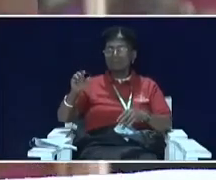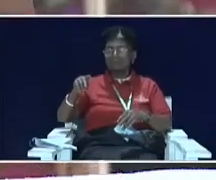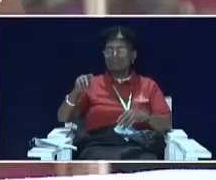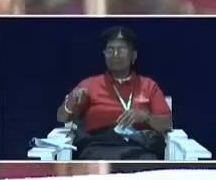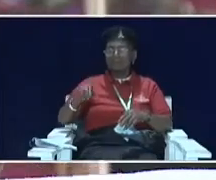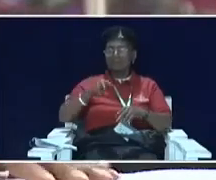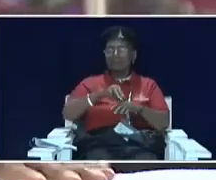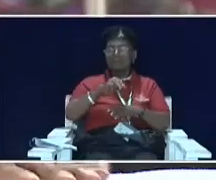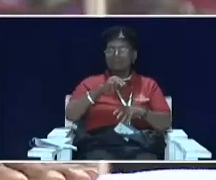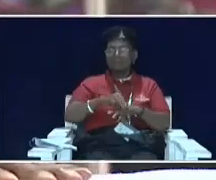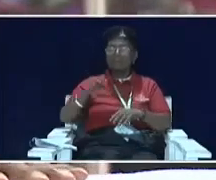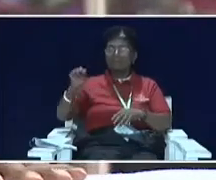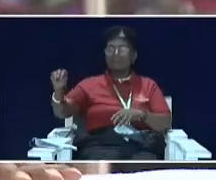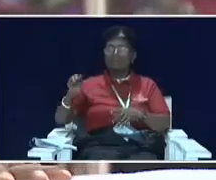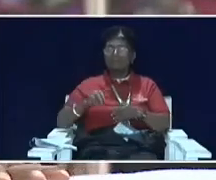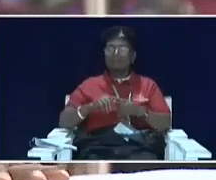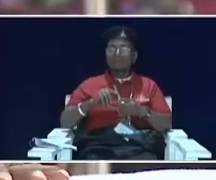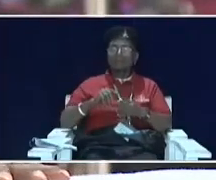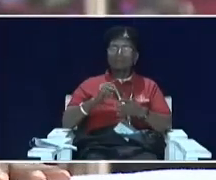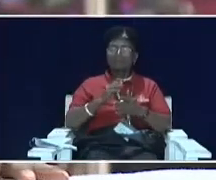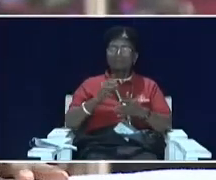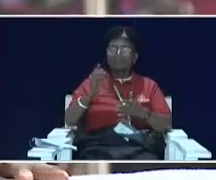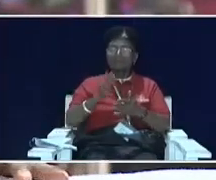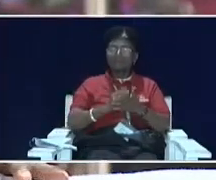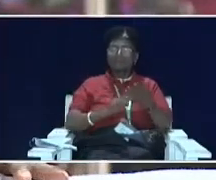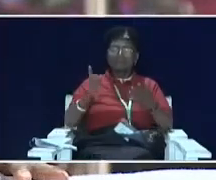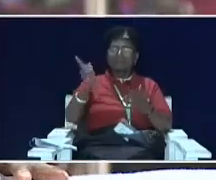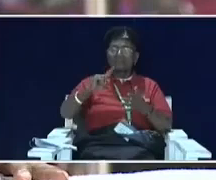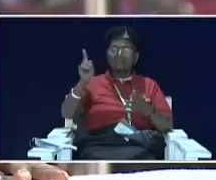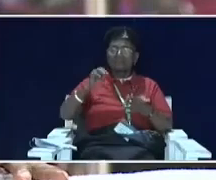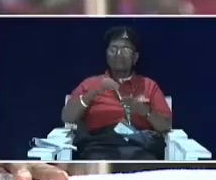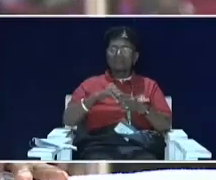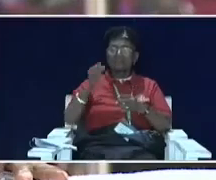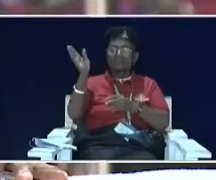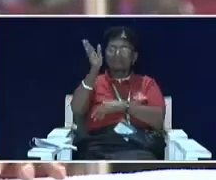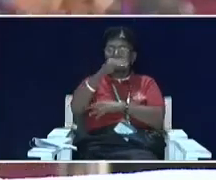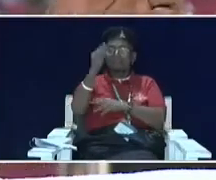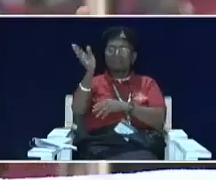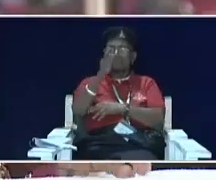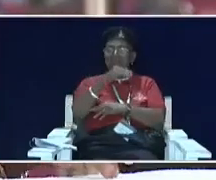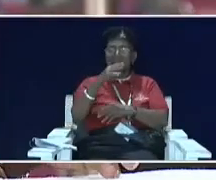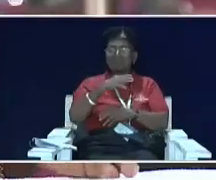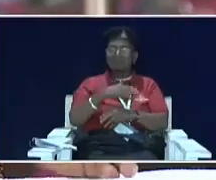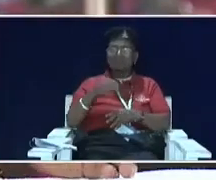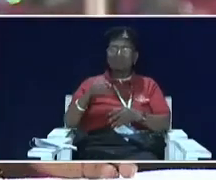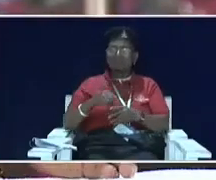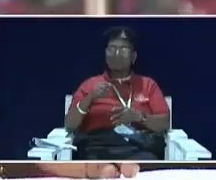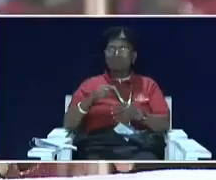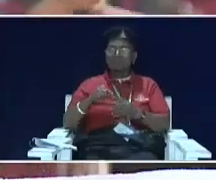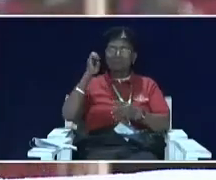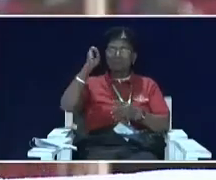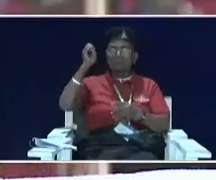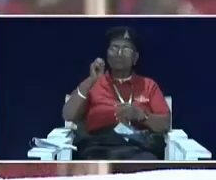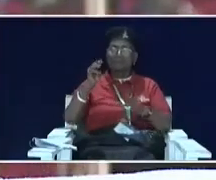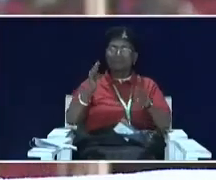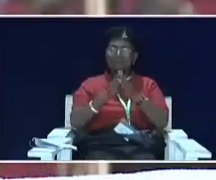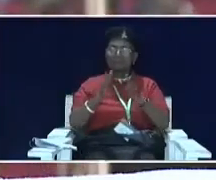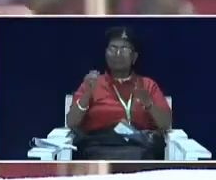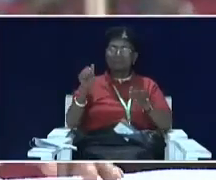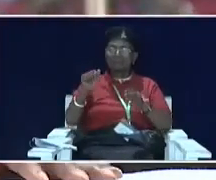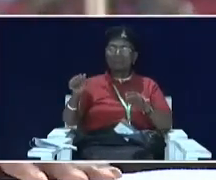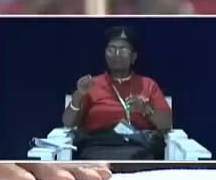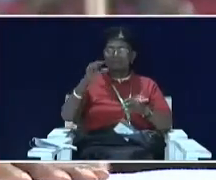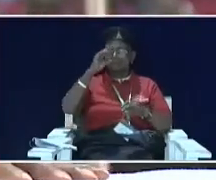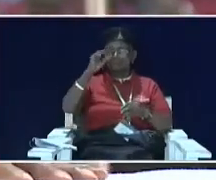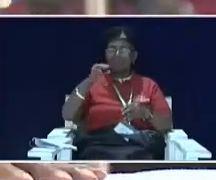sent him to somewhere in the wilderness. And there he met a man who was coming to Africa,